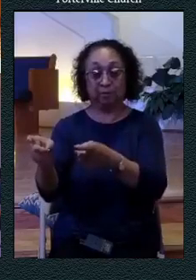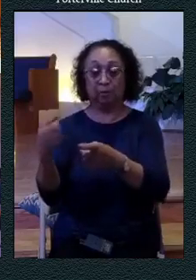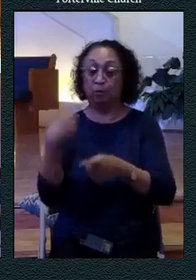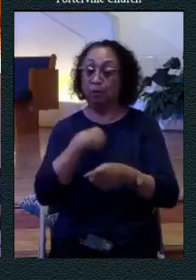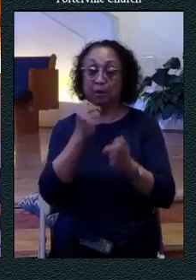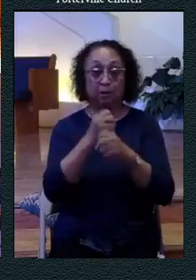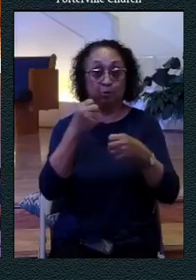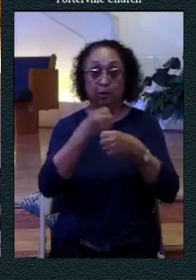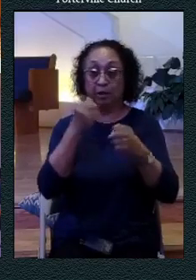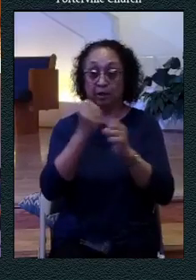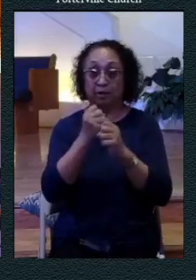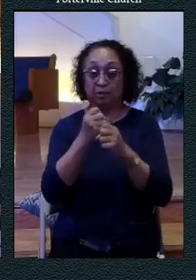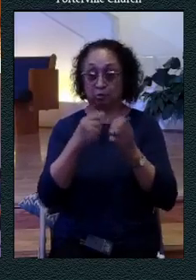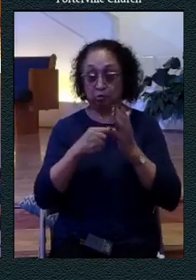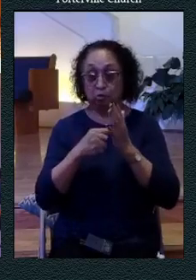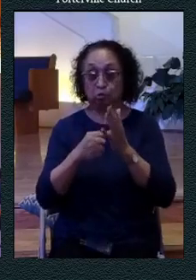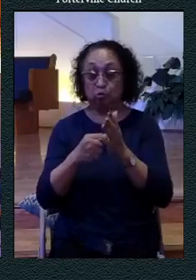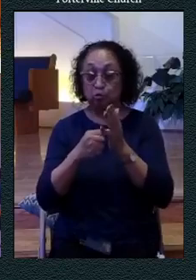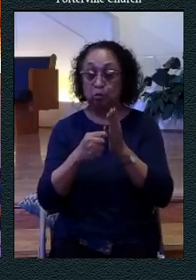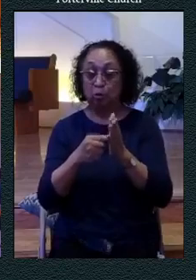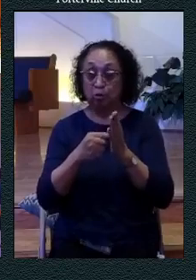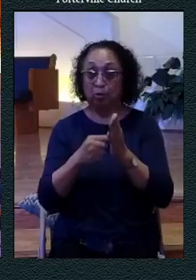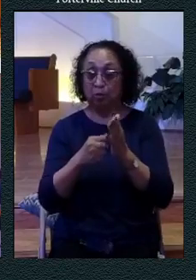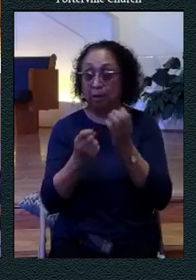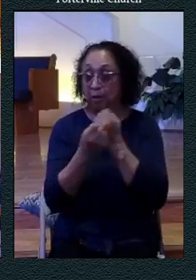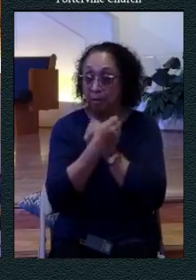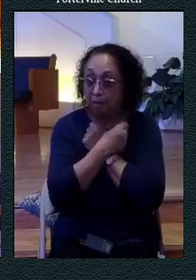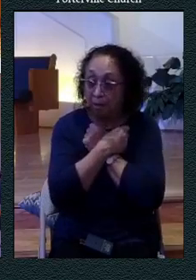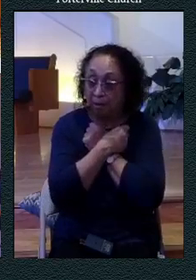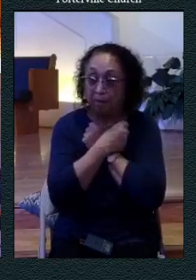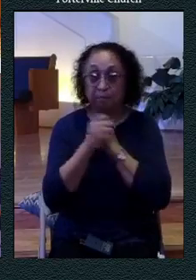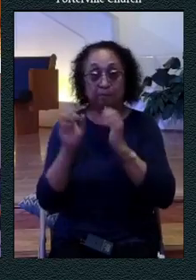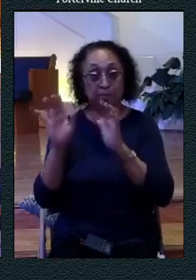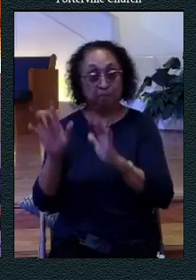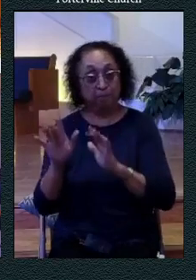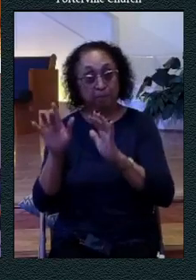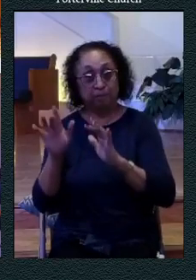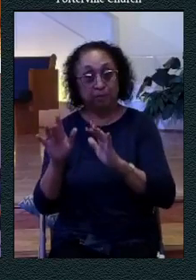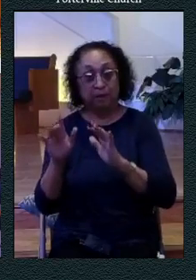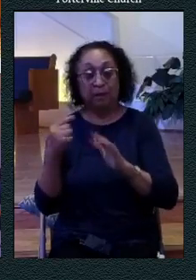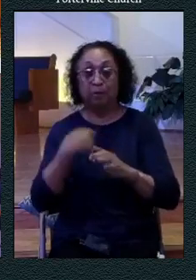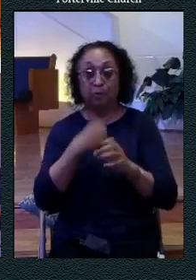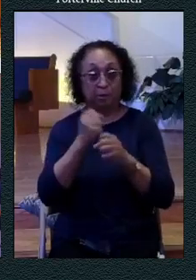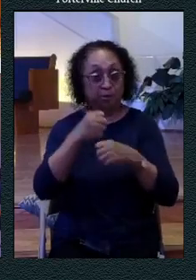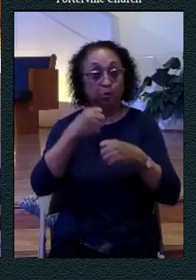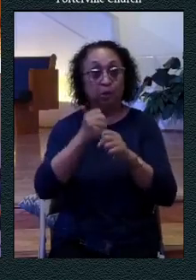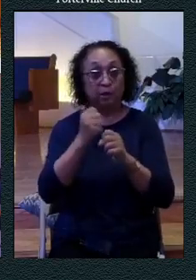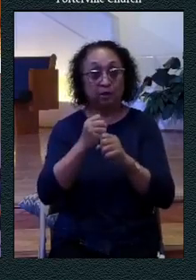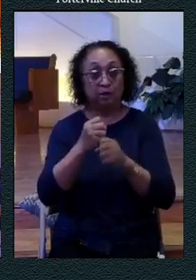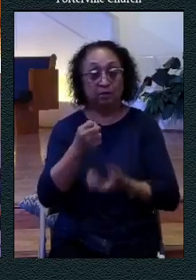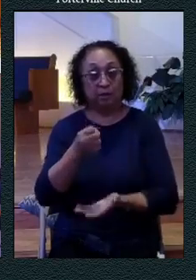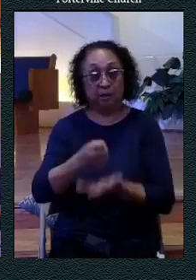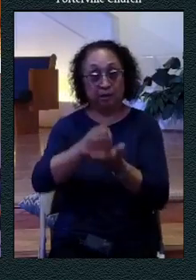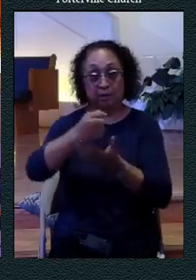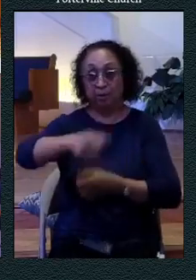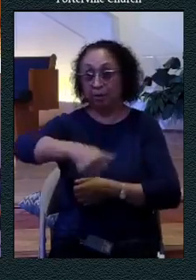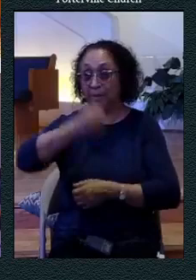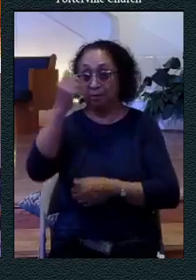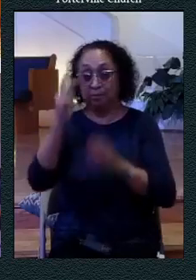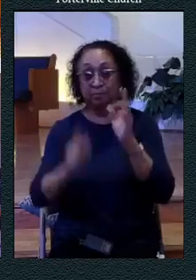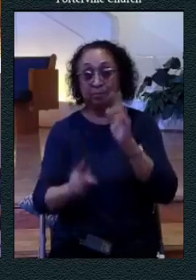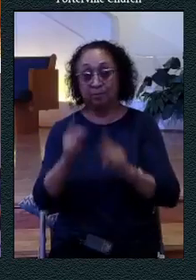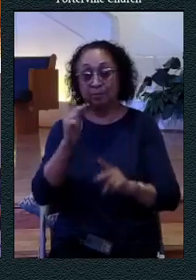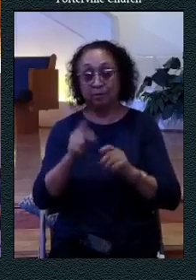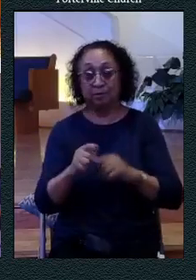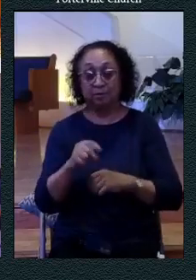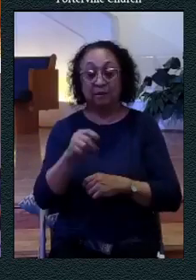to care. And we were created to help others. This is how